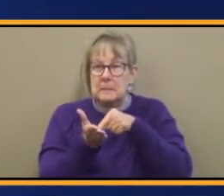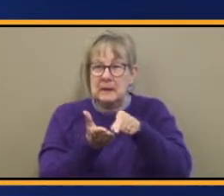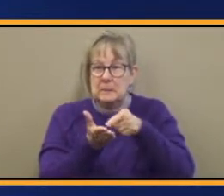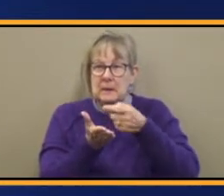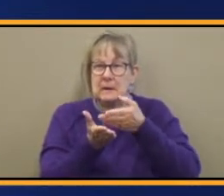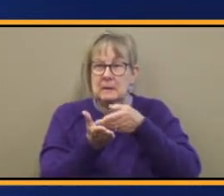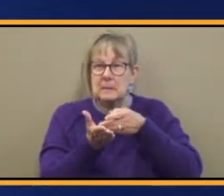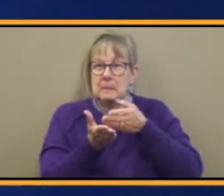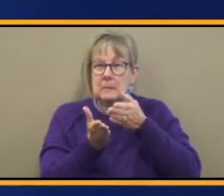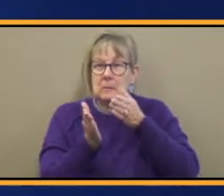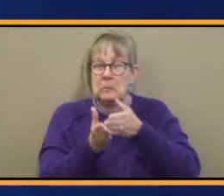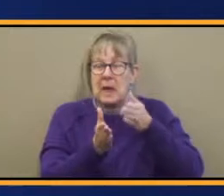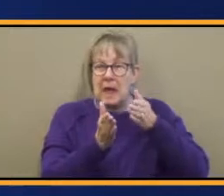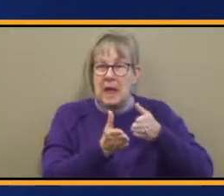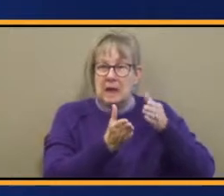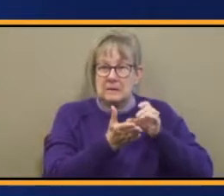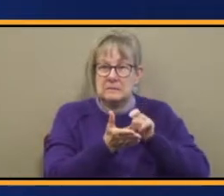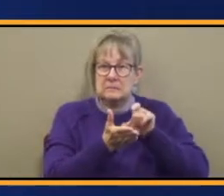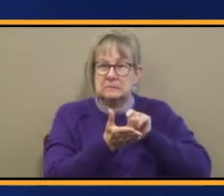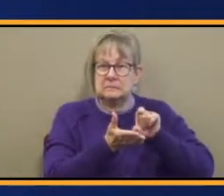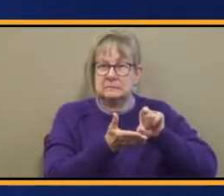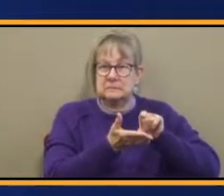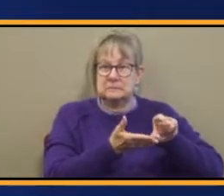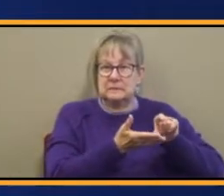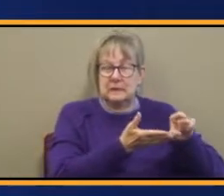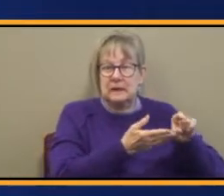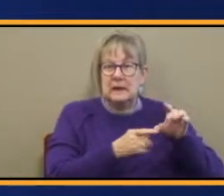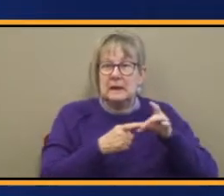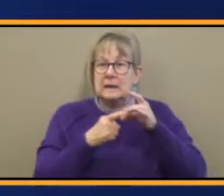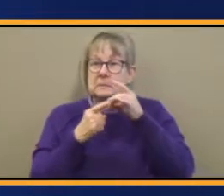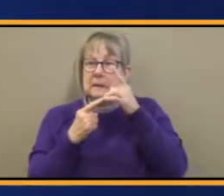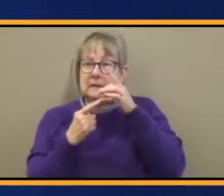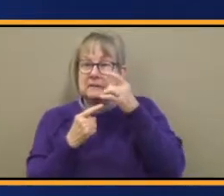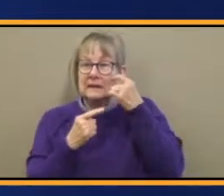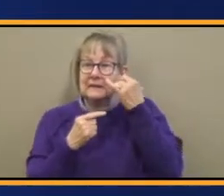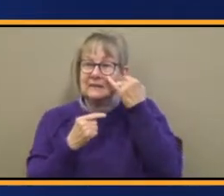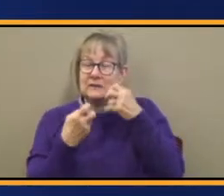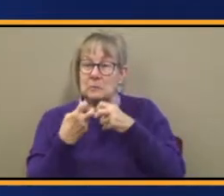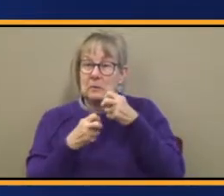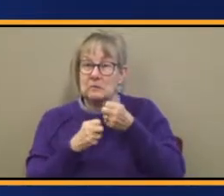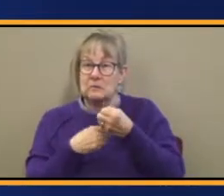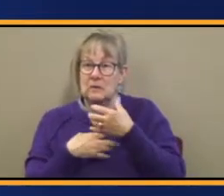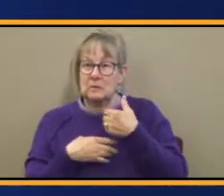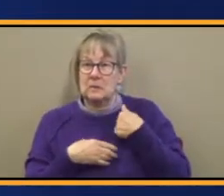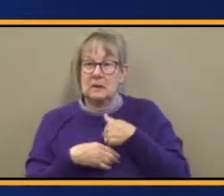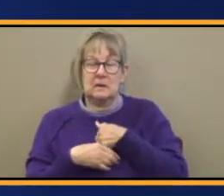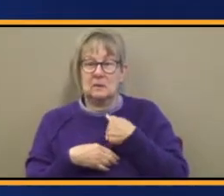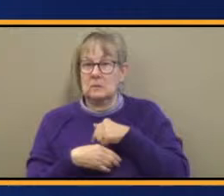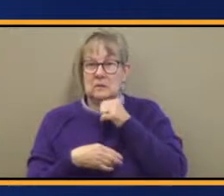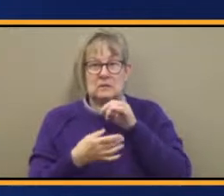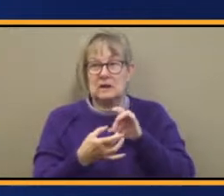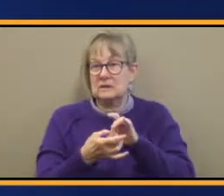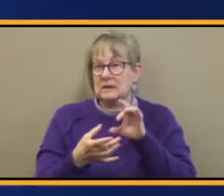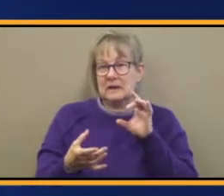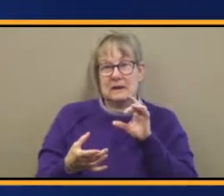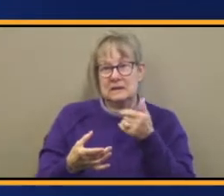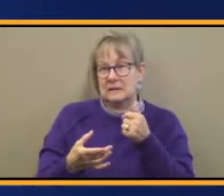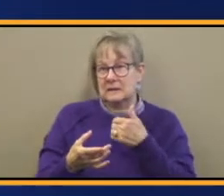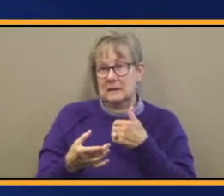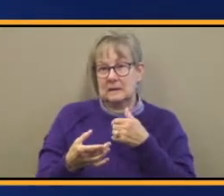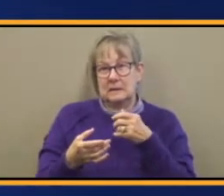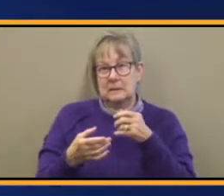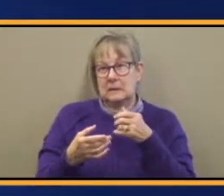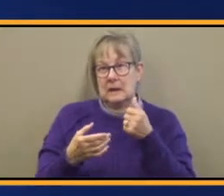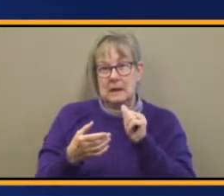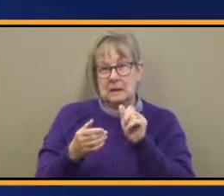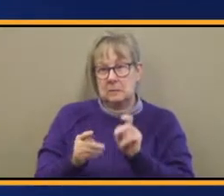right? We would not put, especially an issue caused by us, we would not disconnect anybody or